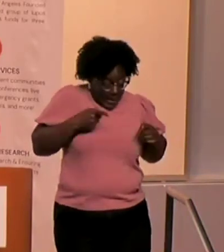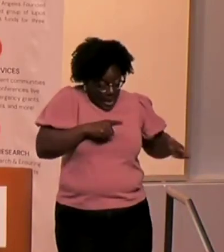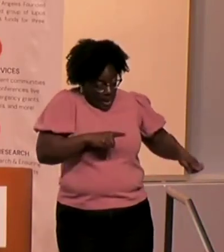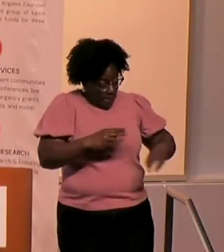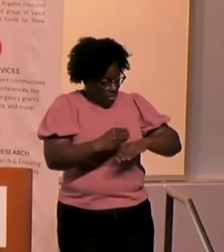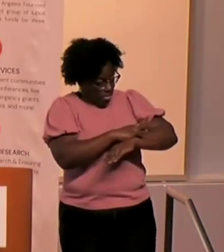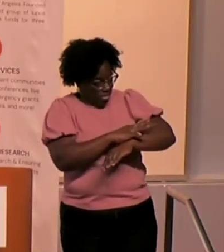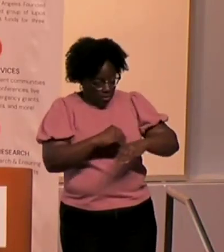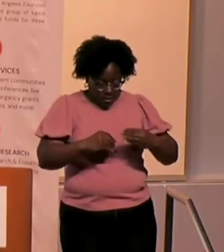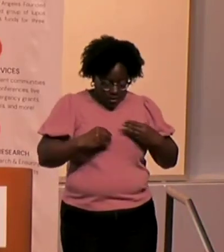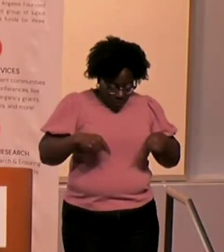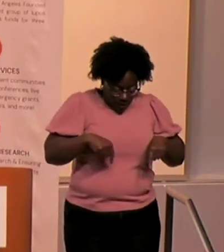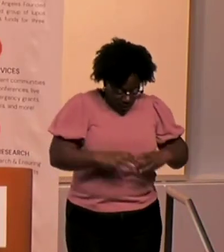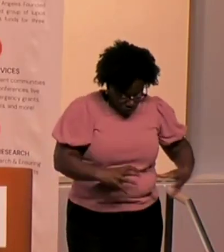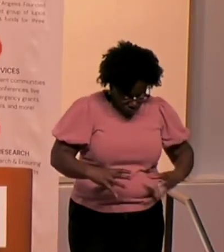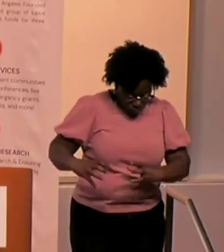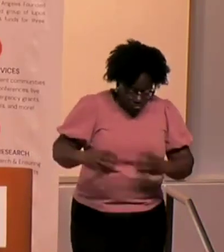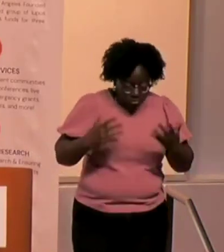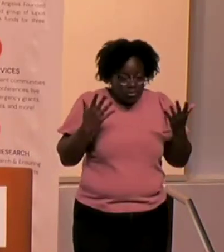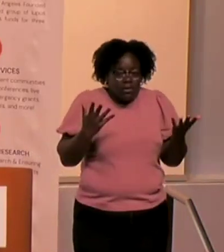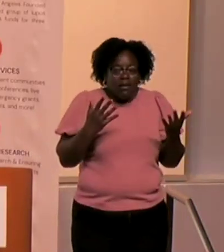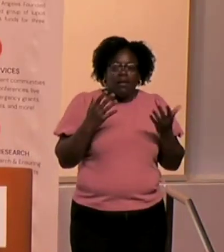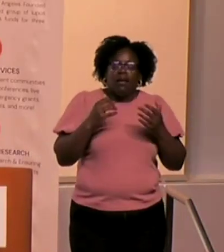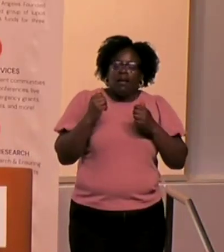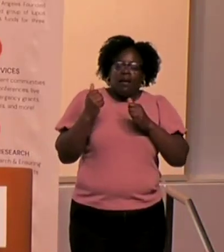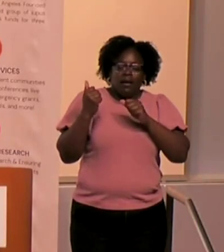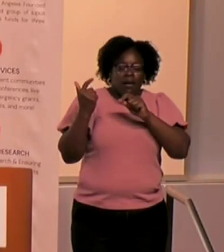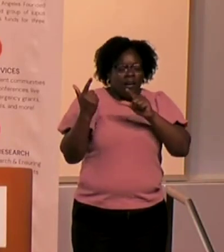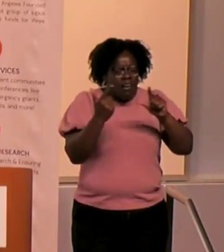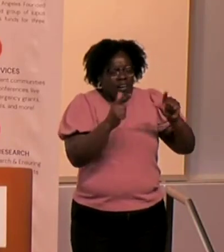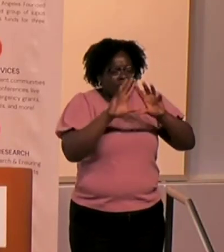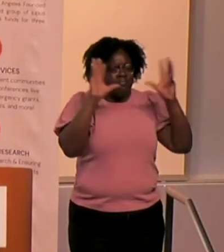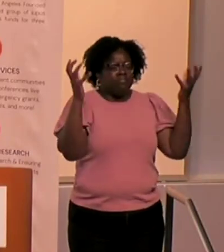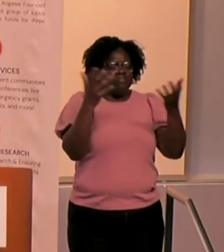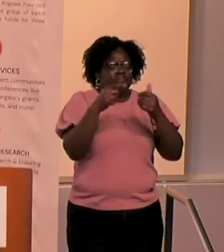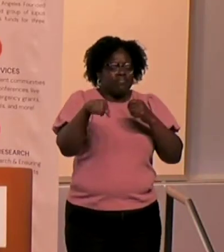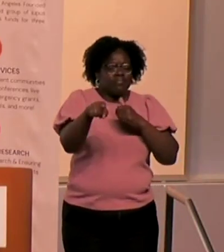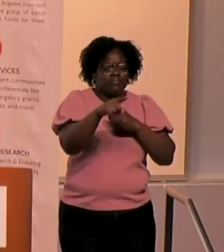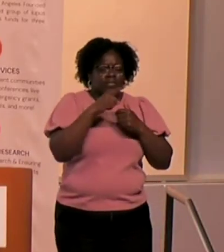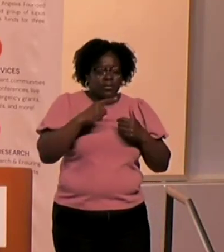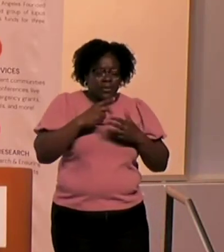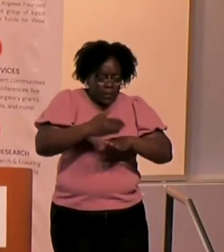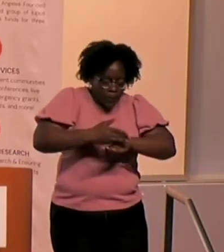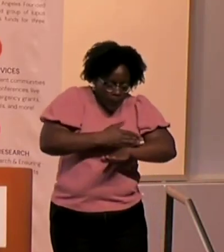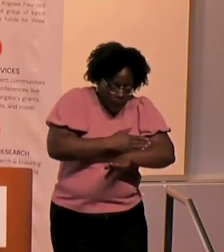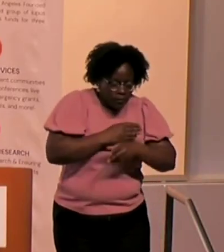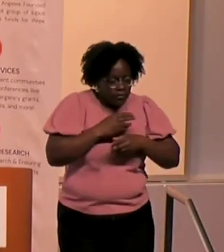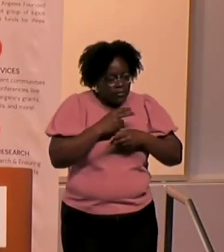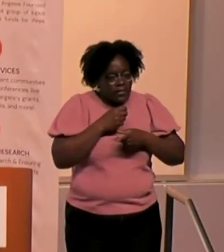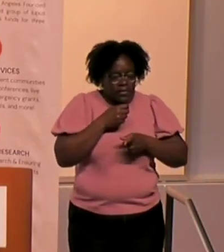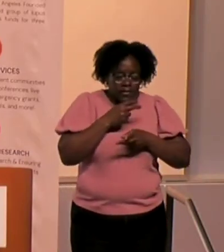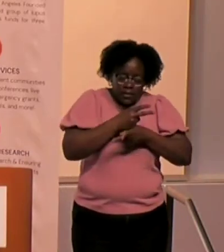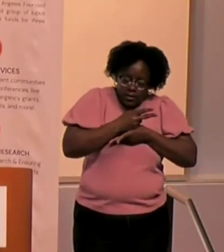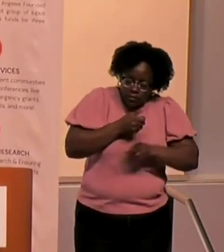manifest visibly, but I think all as a society need to do better with our self-care and